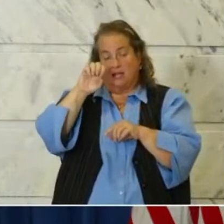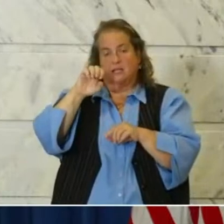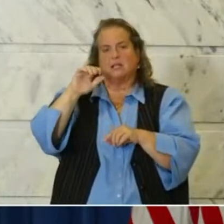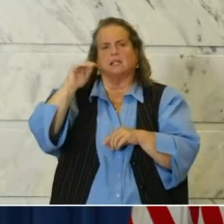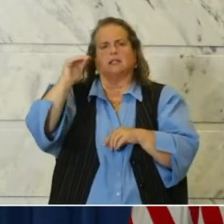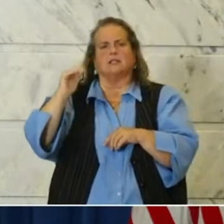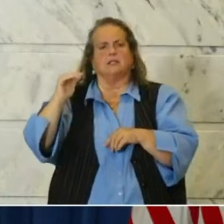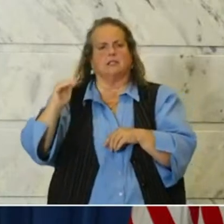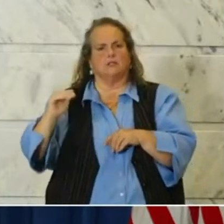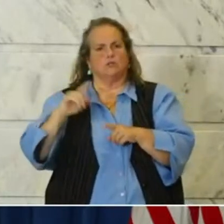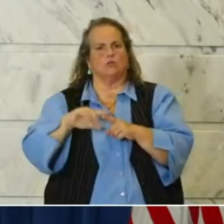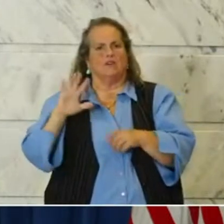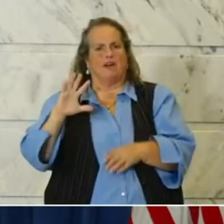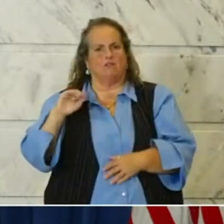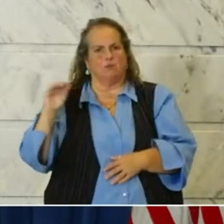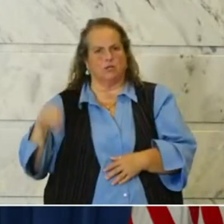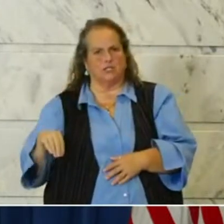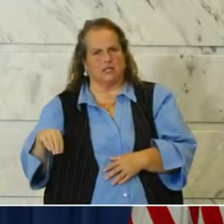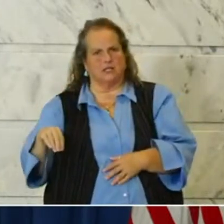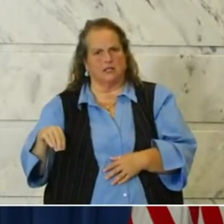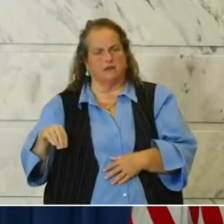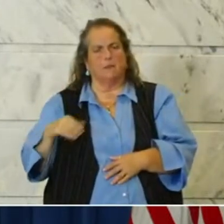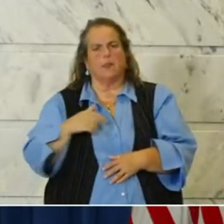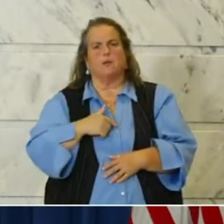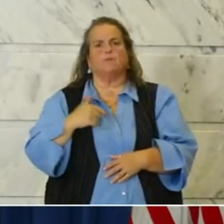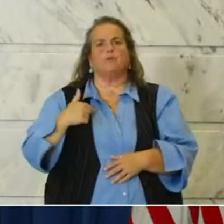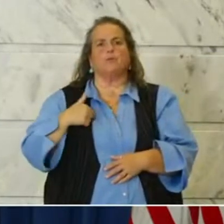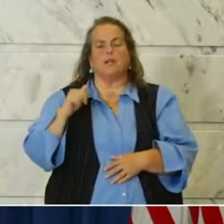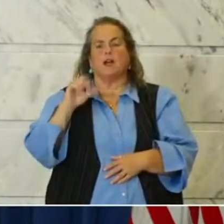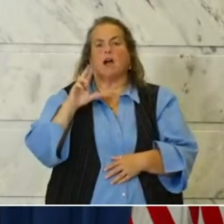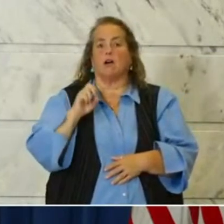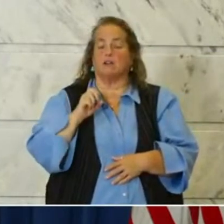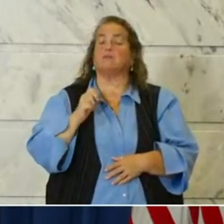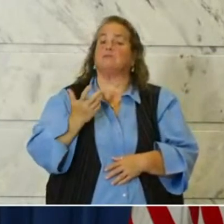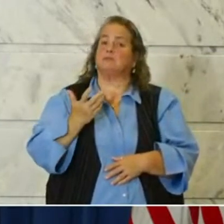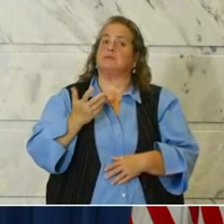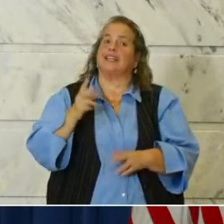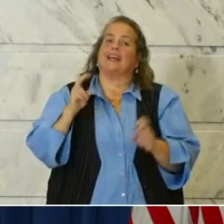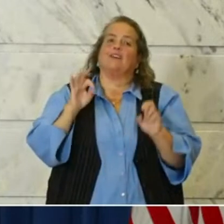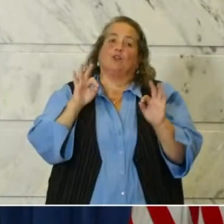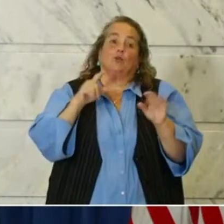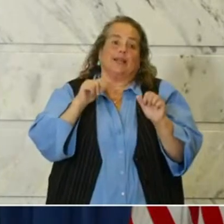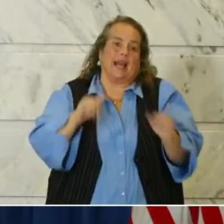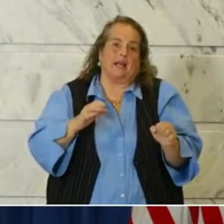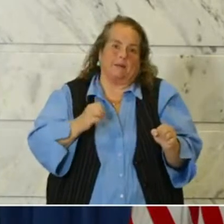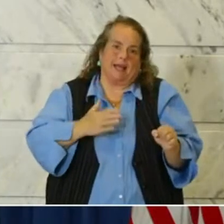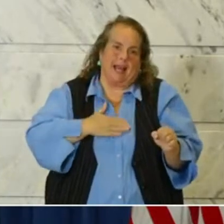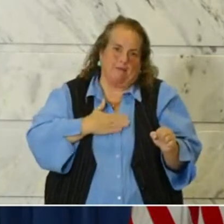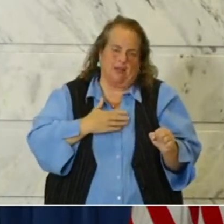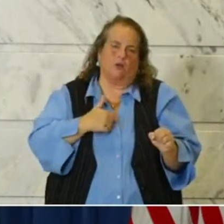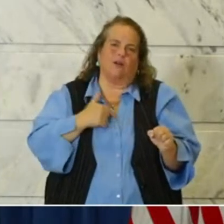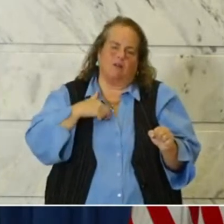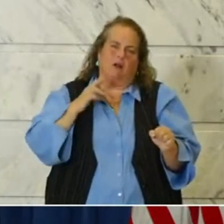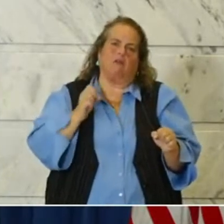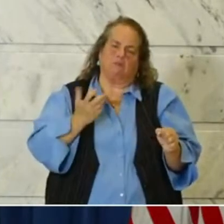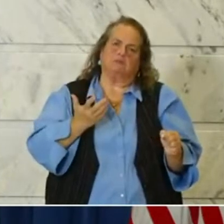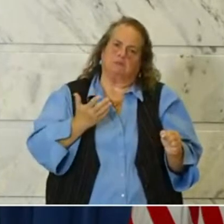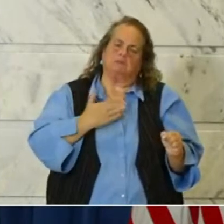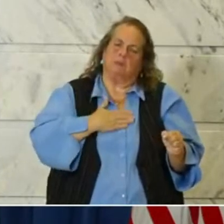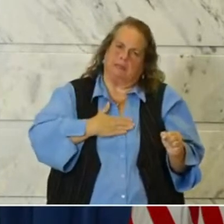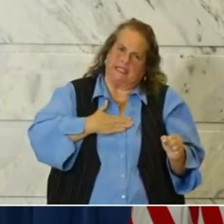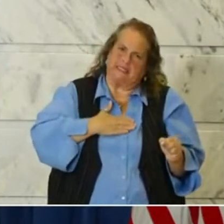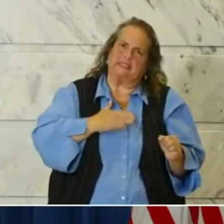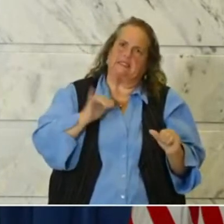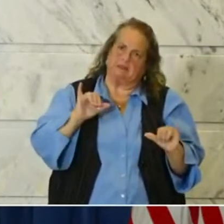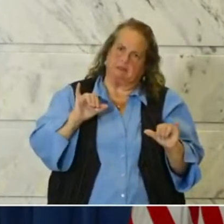overall 5%. We are pleased, if you can be pleased in the middle of COVID, that this